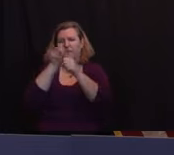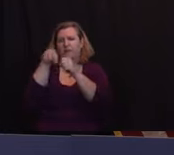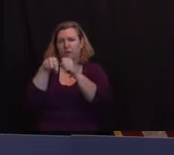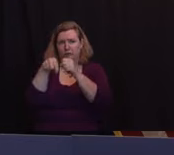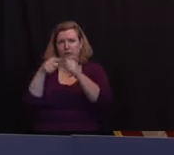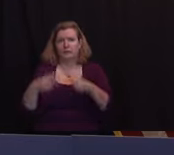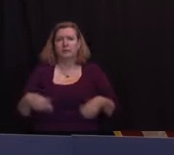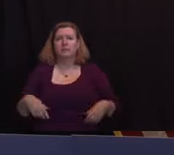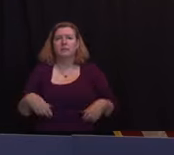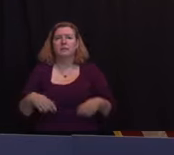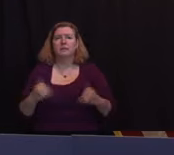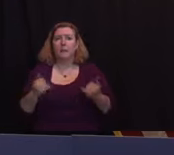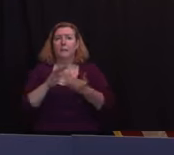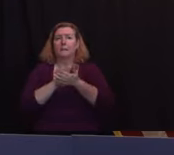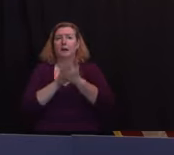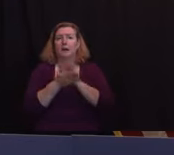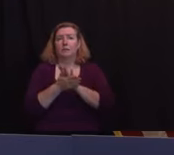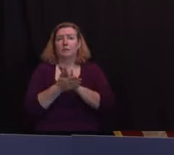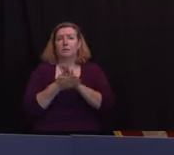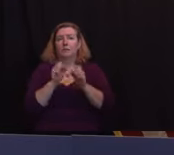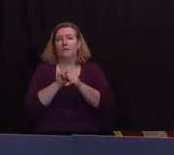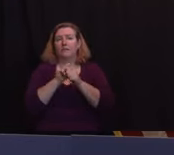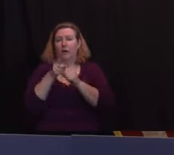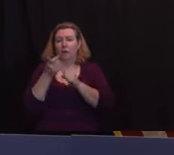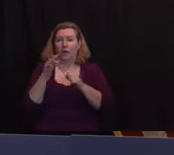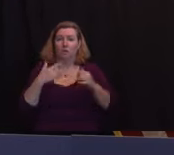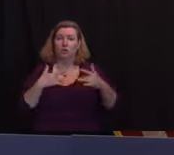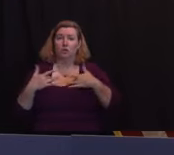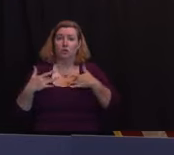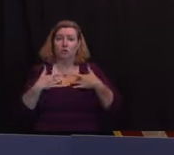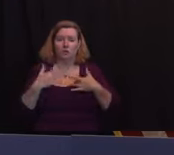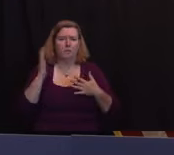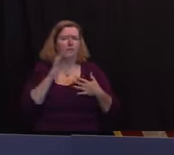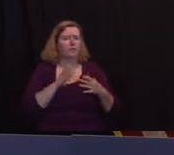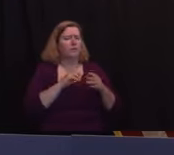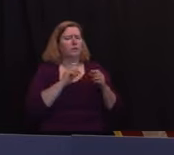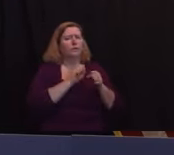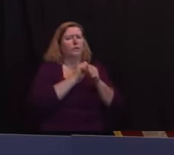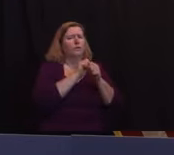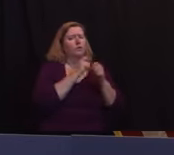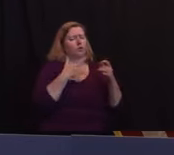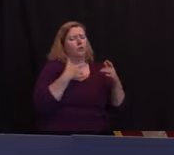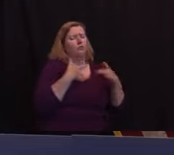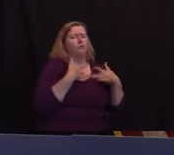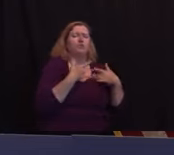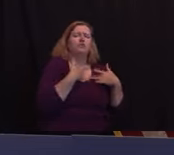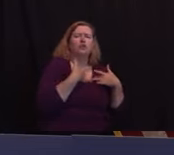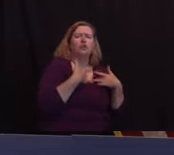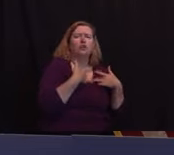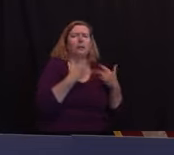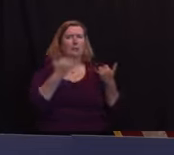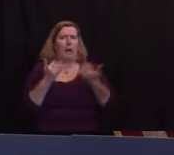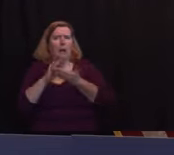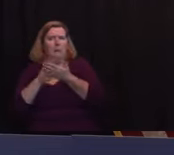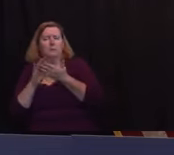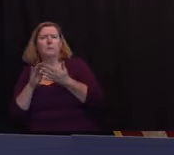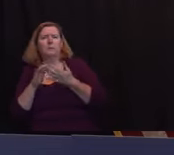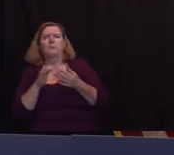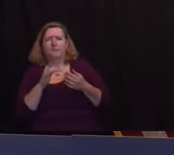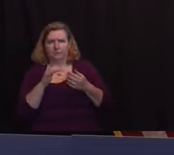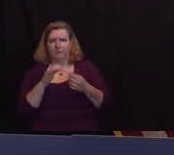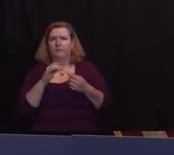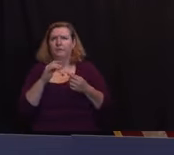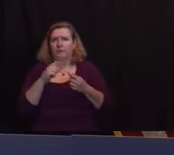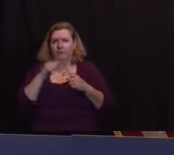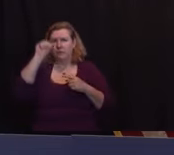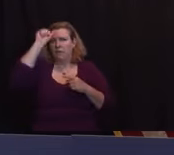of concern from a variant of interest. This variant was initially identified in India in December of